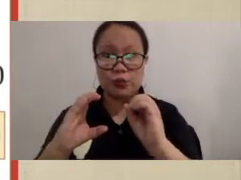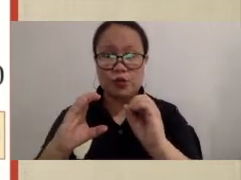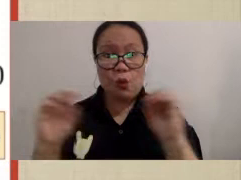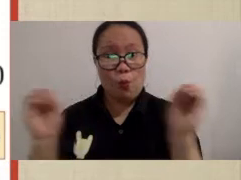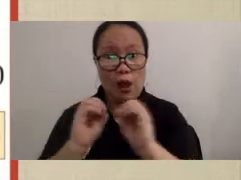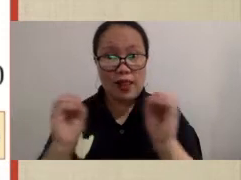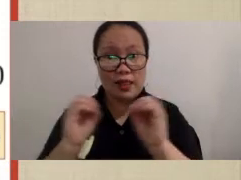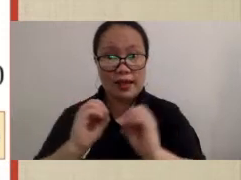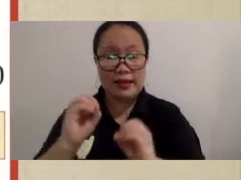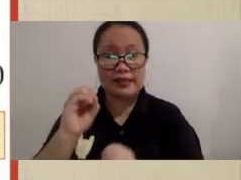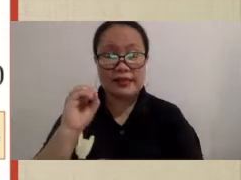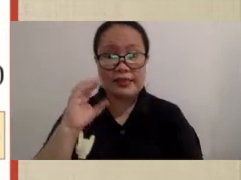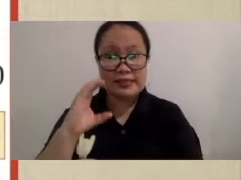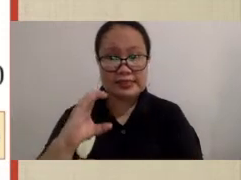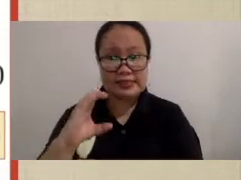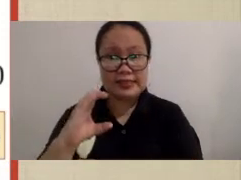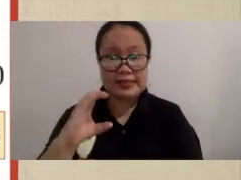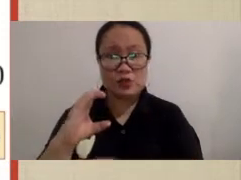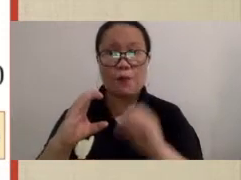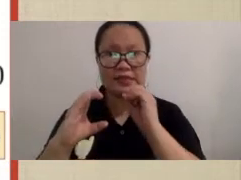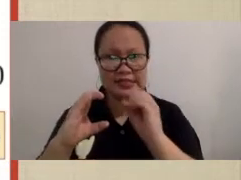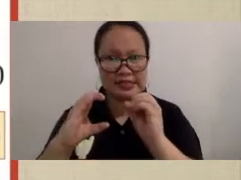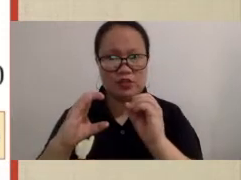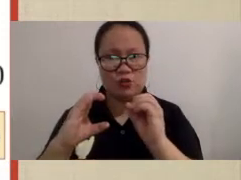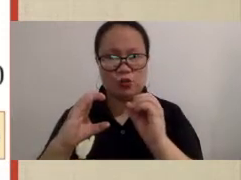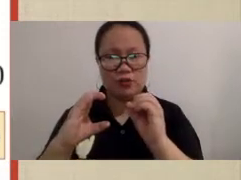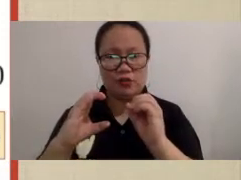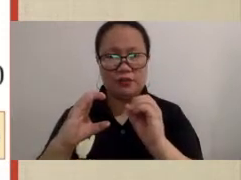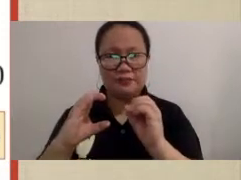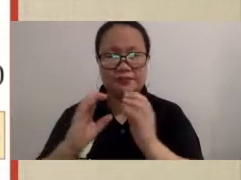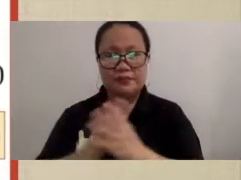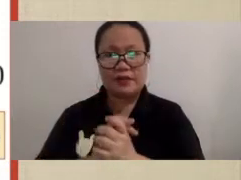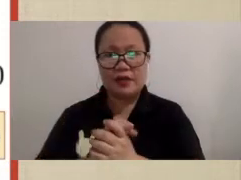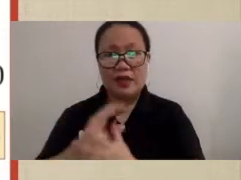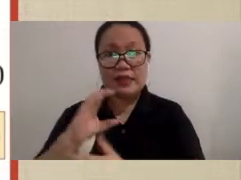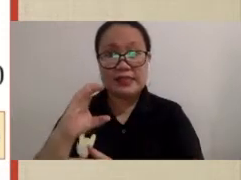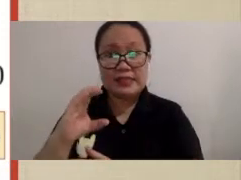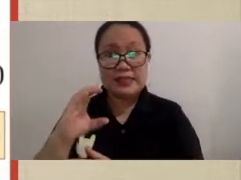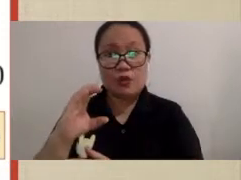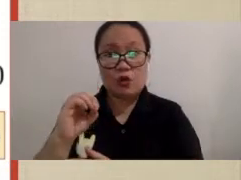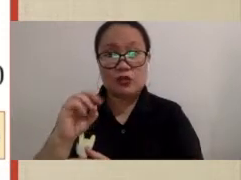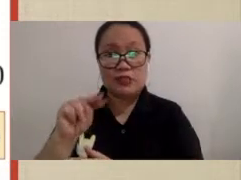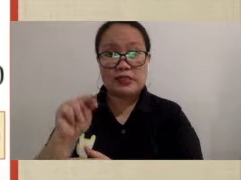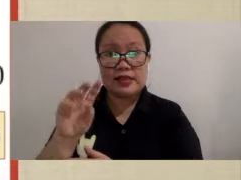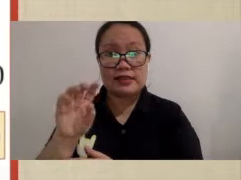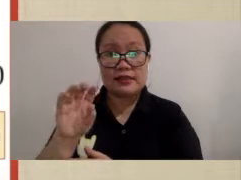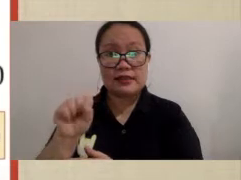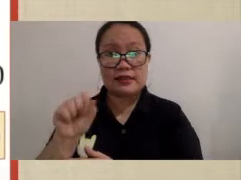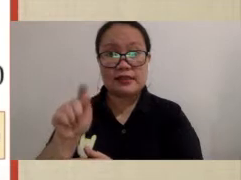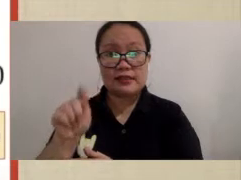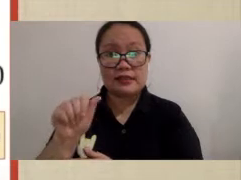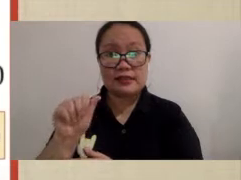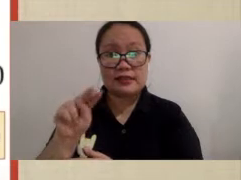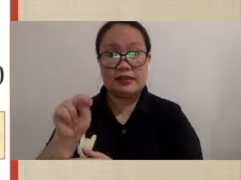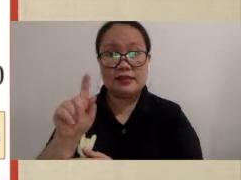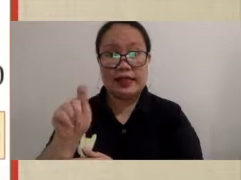c is equal to 0 since we do not have the value of the constant